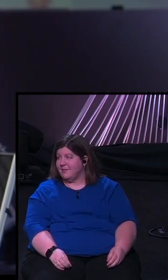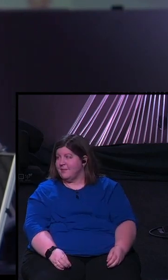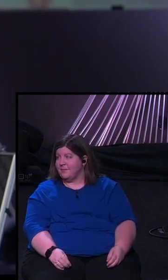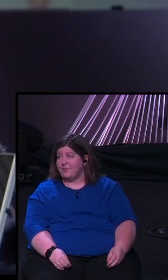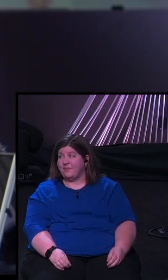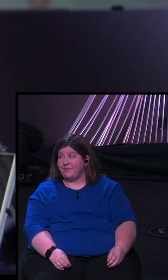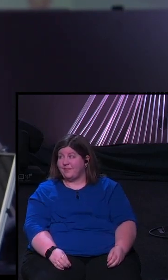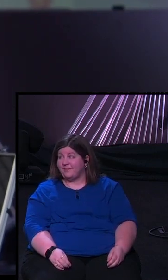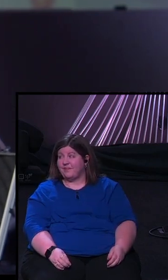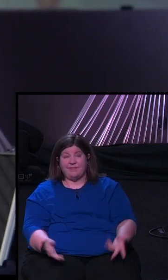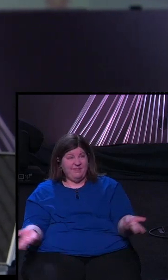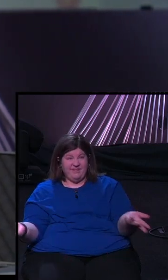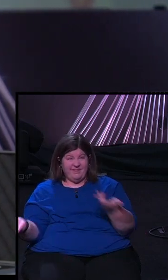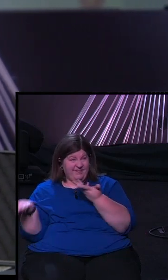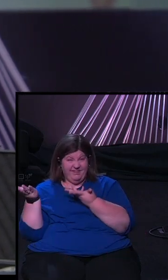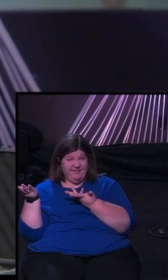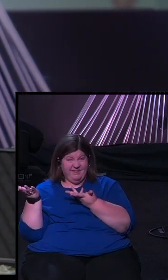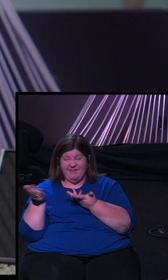In its most basic form,